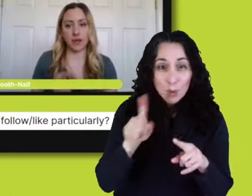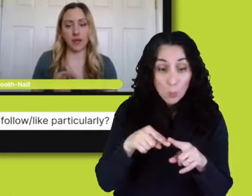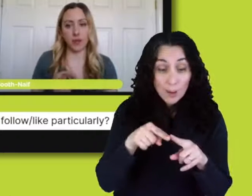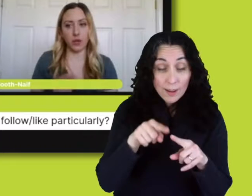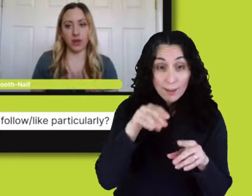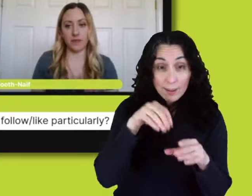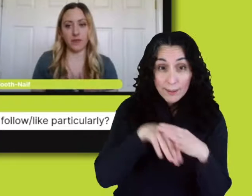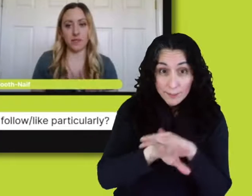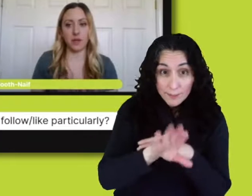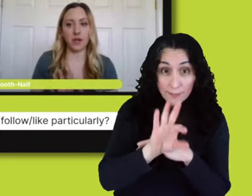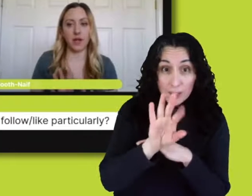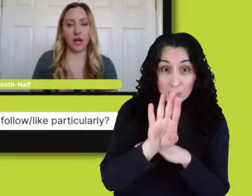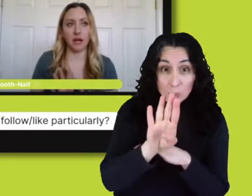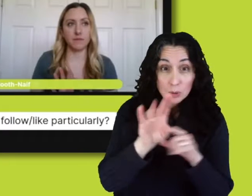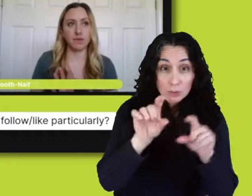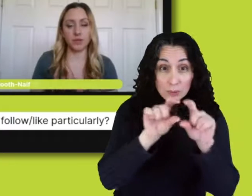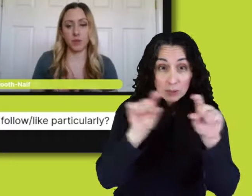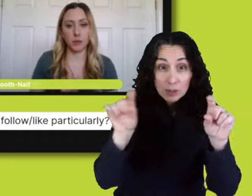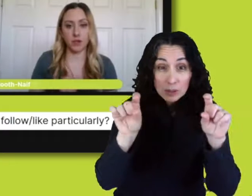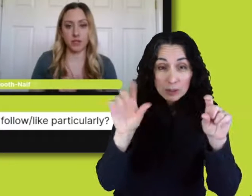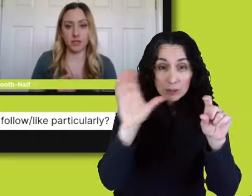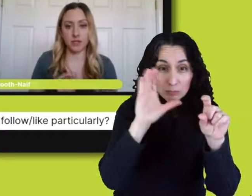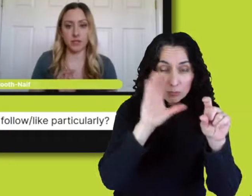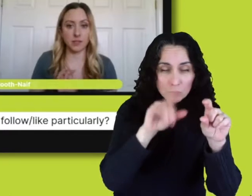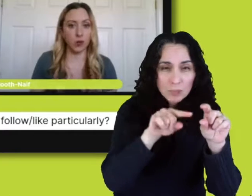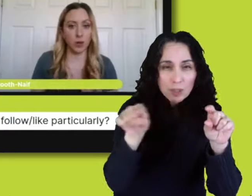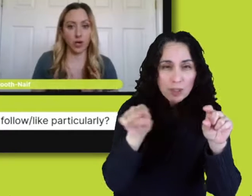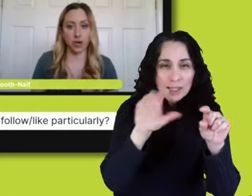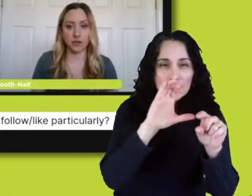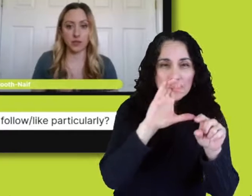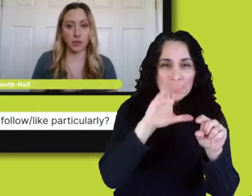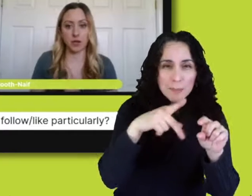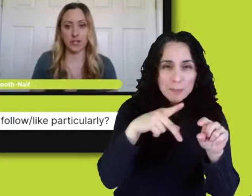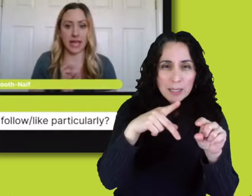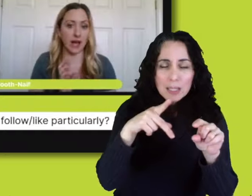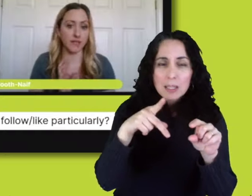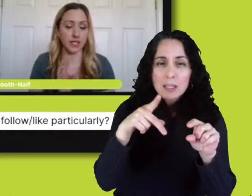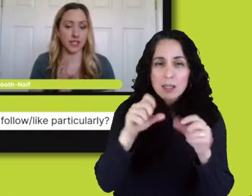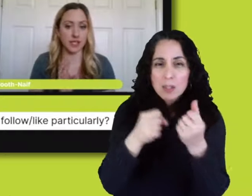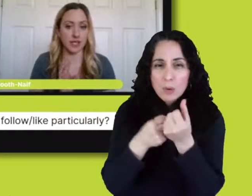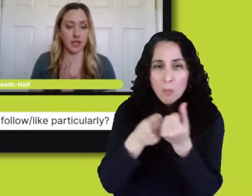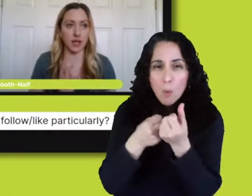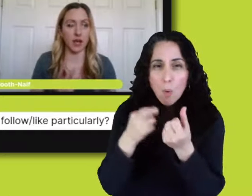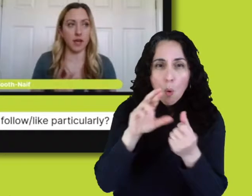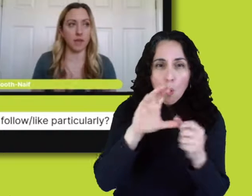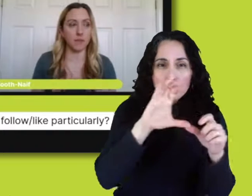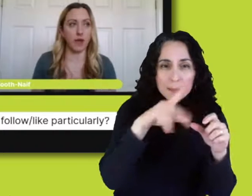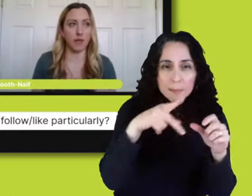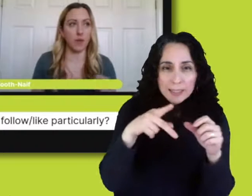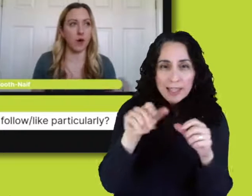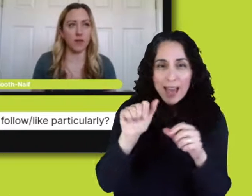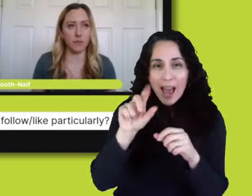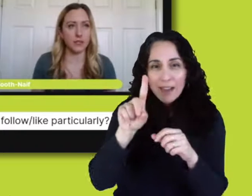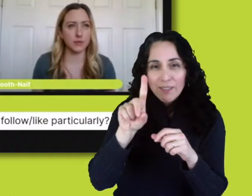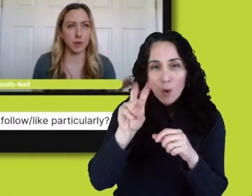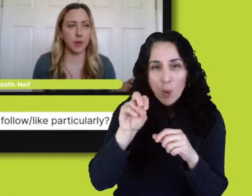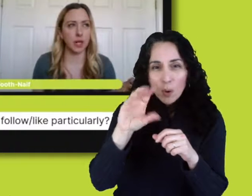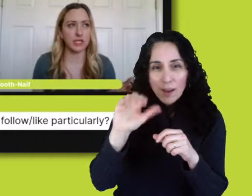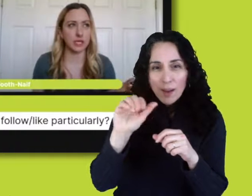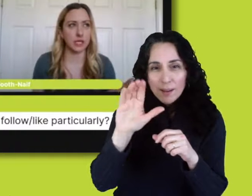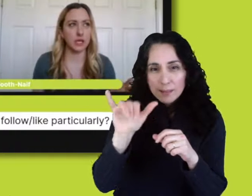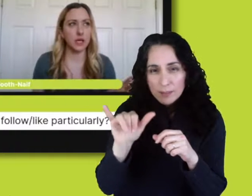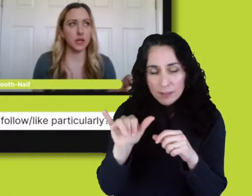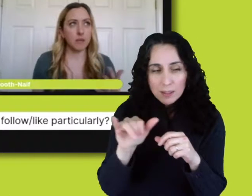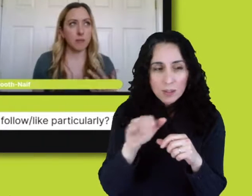type in when you're on Facebook, cerebral palsy support or cerebral palsy advocacy. I think one of them is